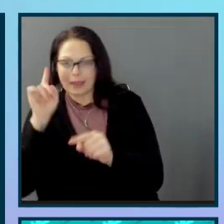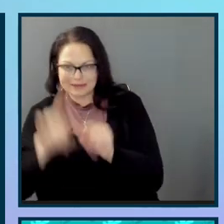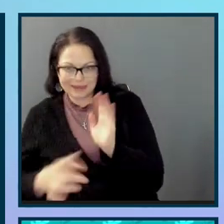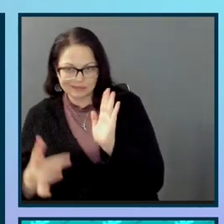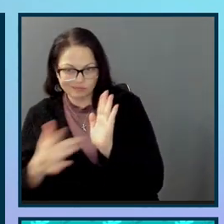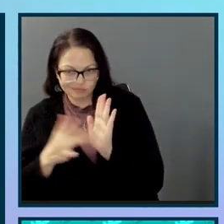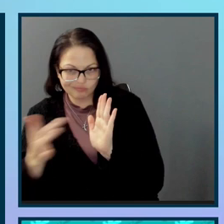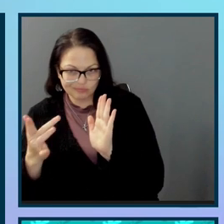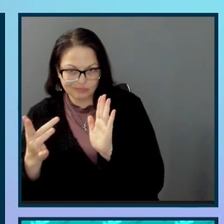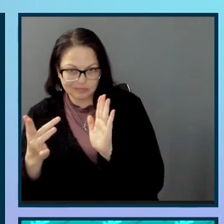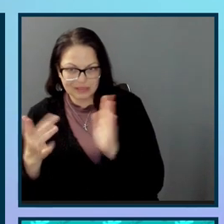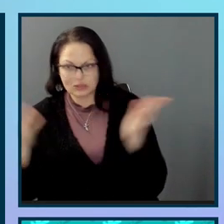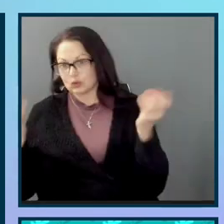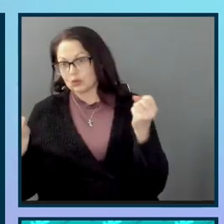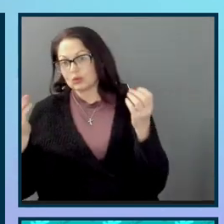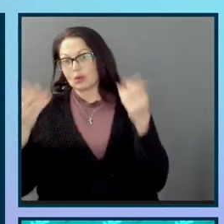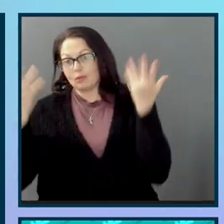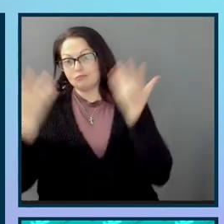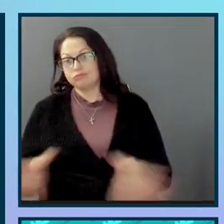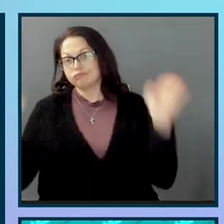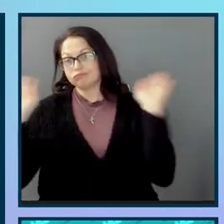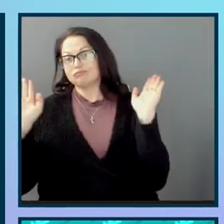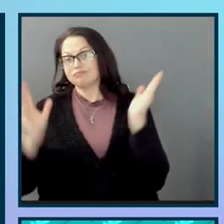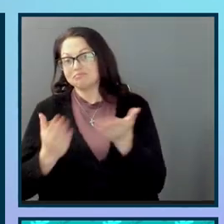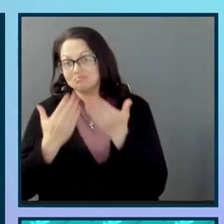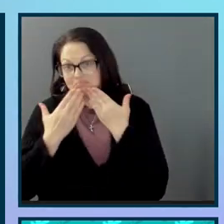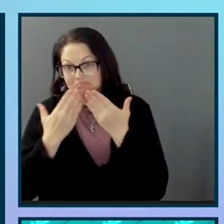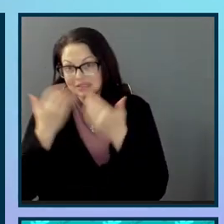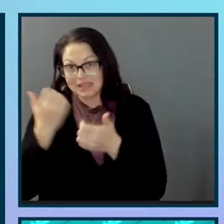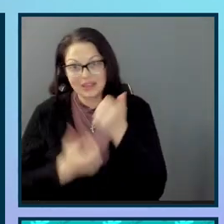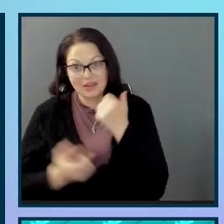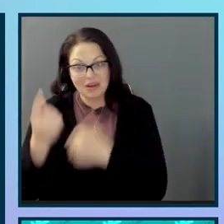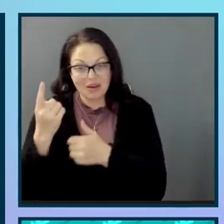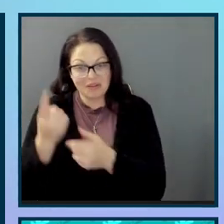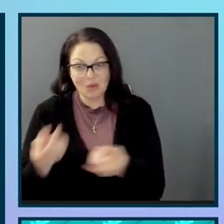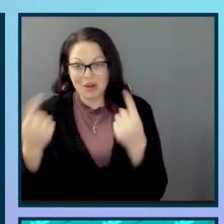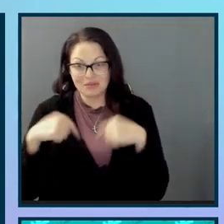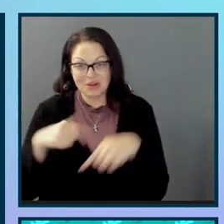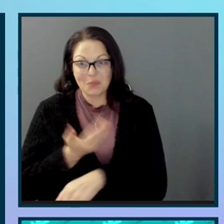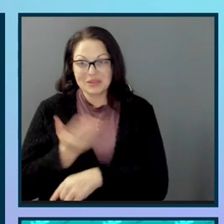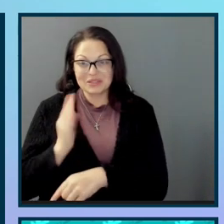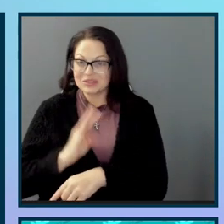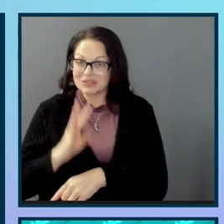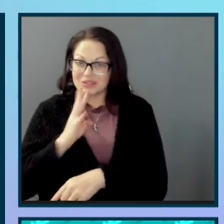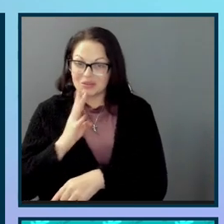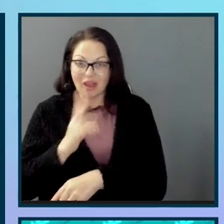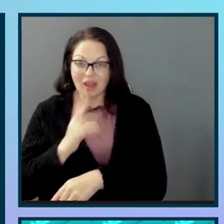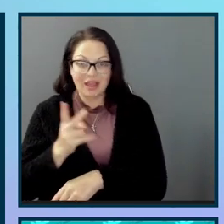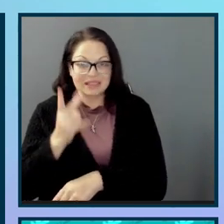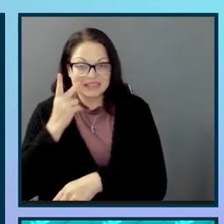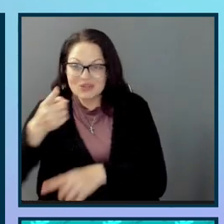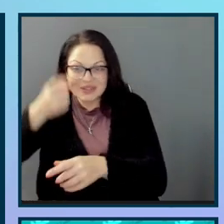essentially, I can call it a day here. Thank you everyone for coming to our talk. See you in a year.